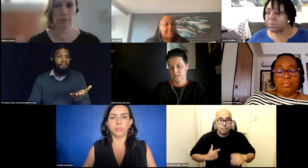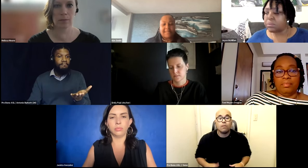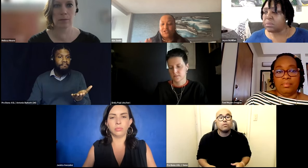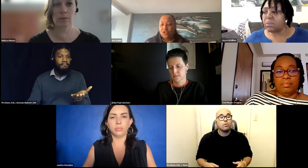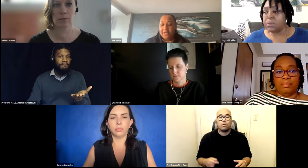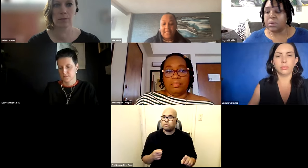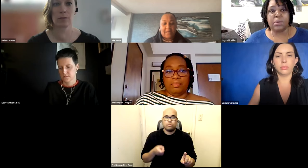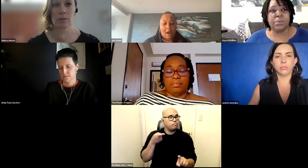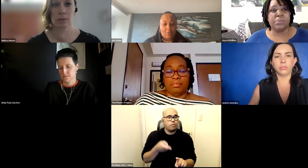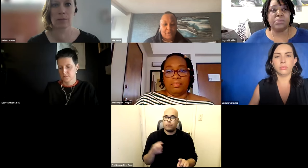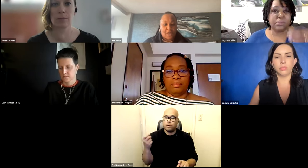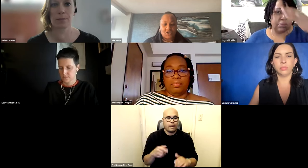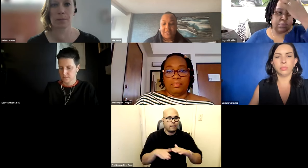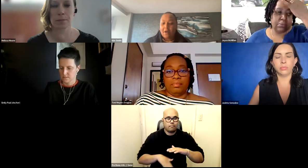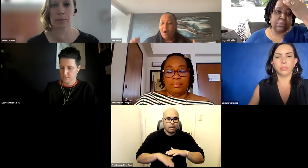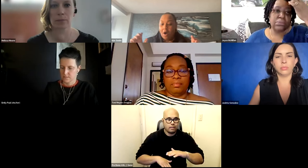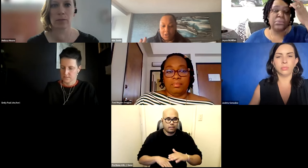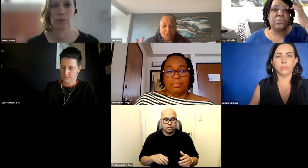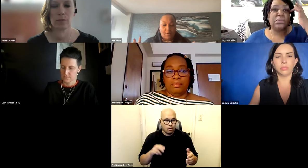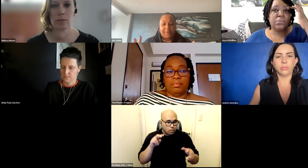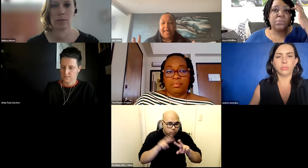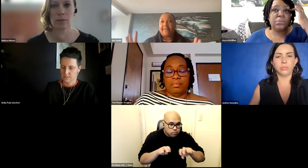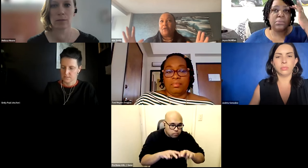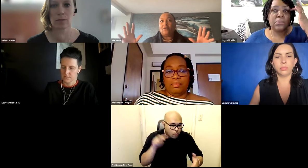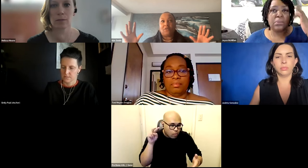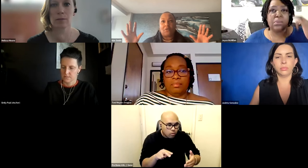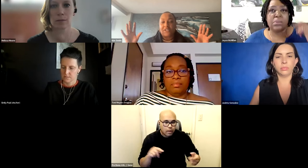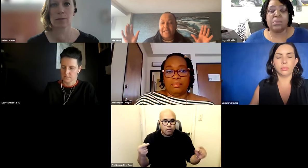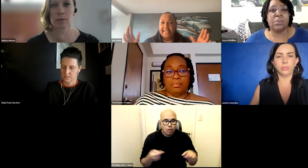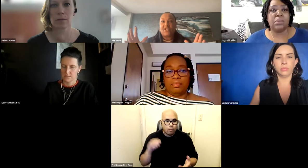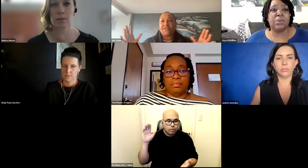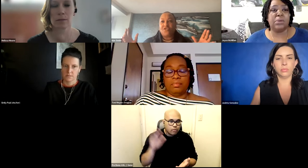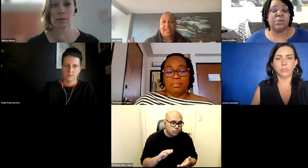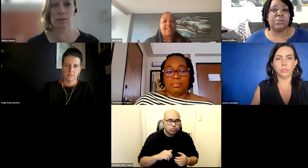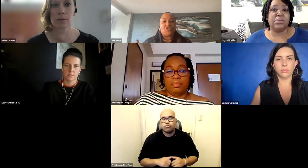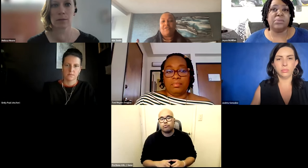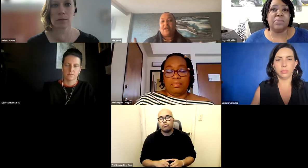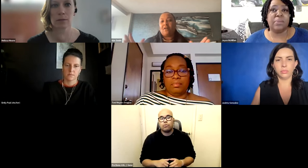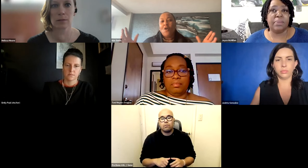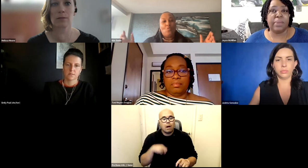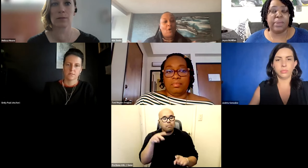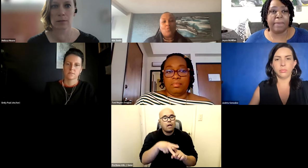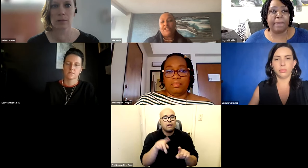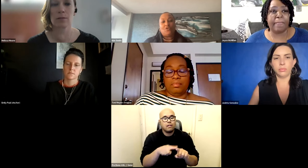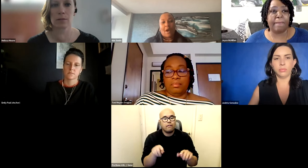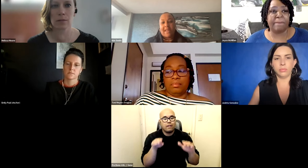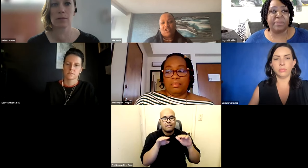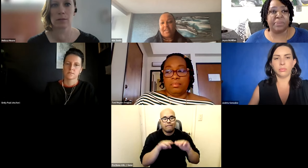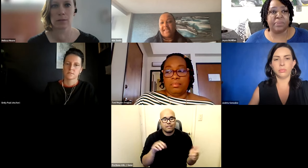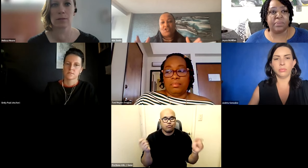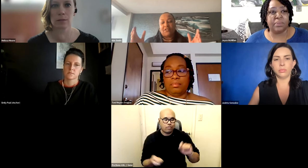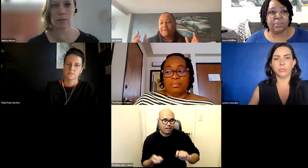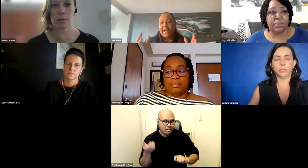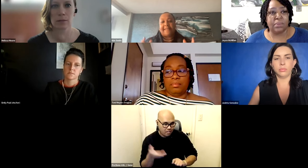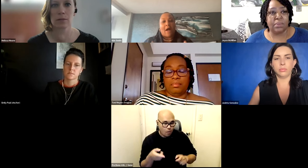back to basics looking at harm reduction also applying those those stages of change in there when we do our